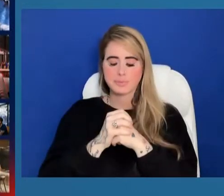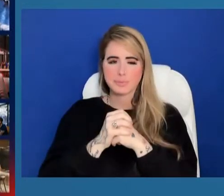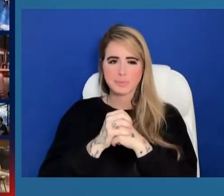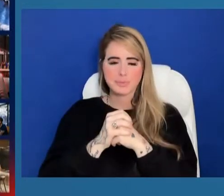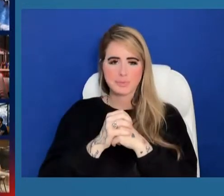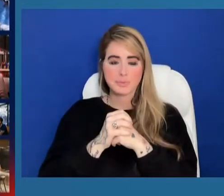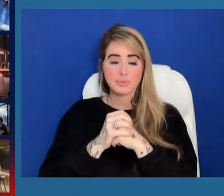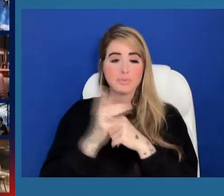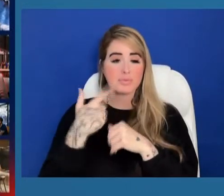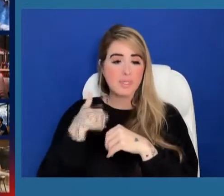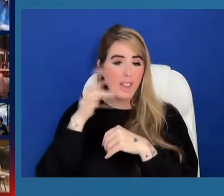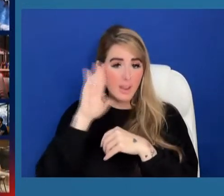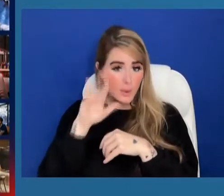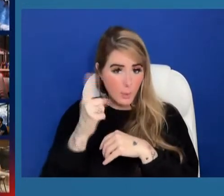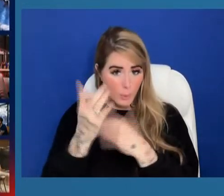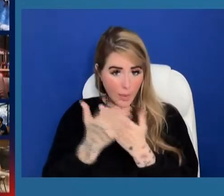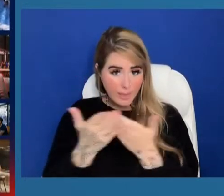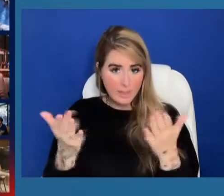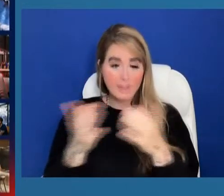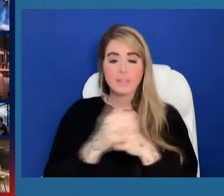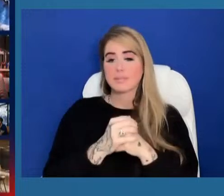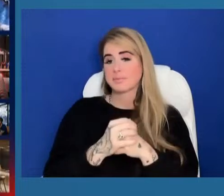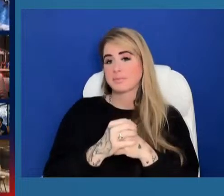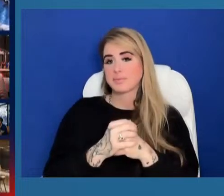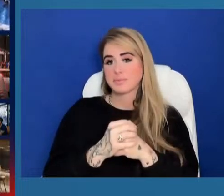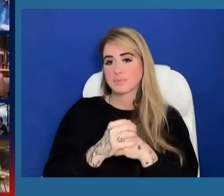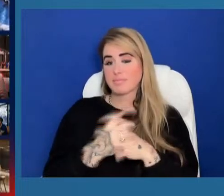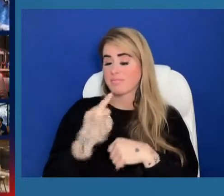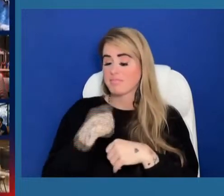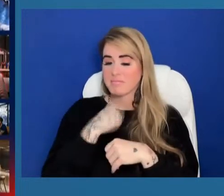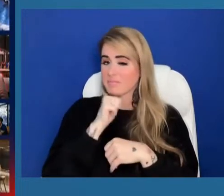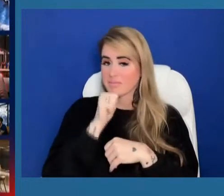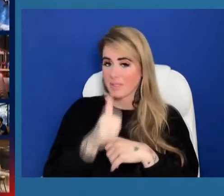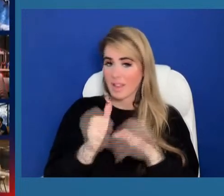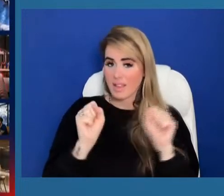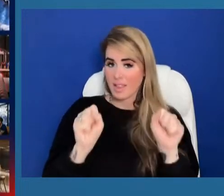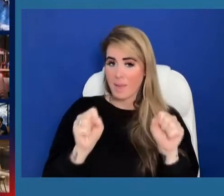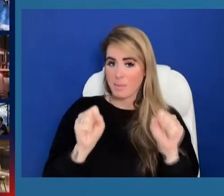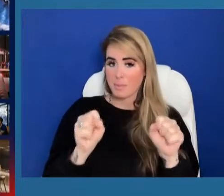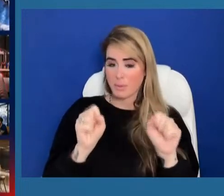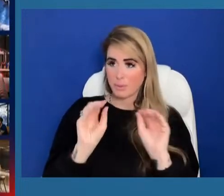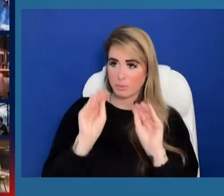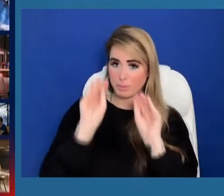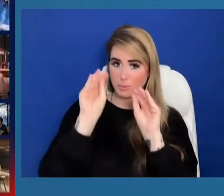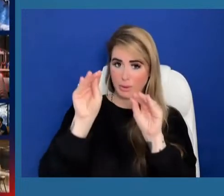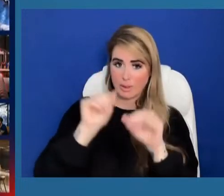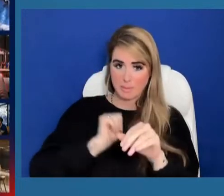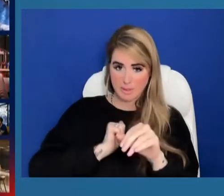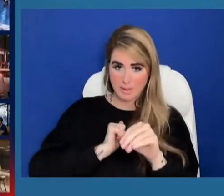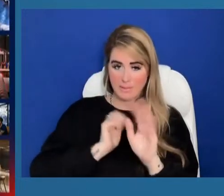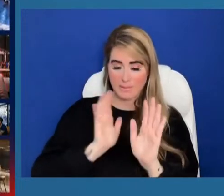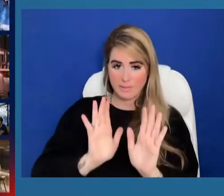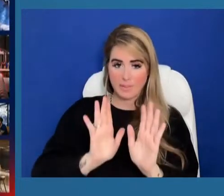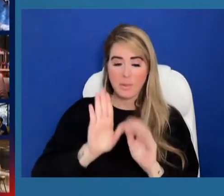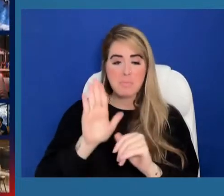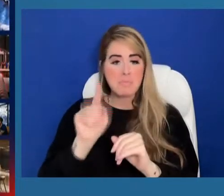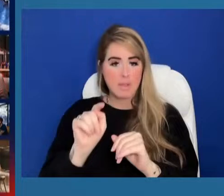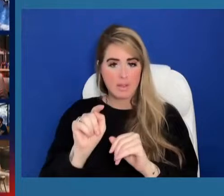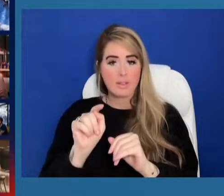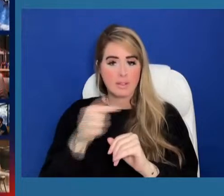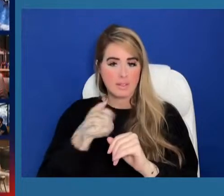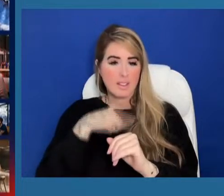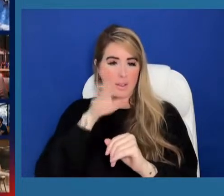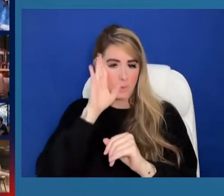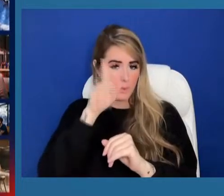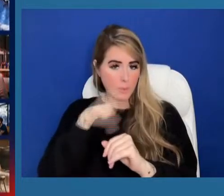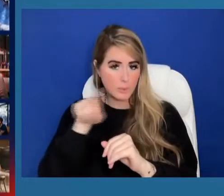And I know one thing, I'm not capable of getting it up there, but I know you guys know